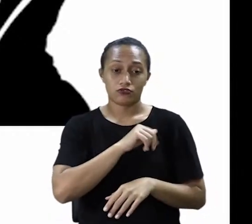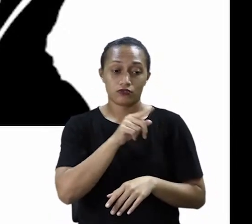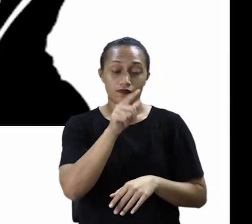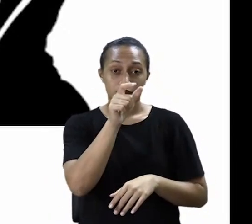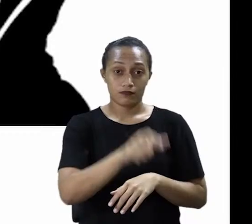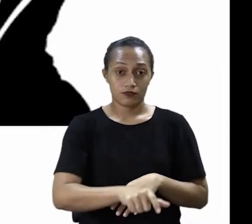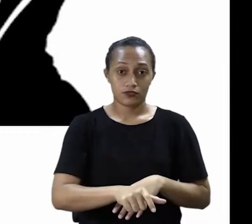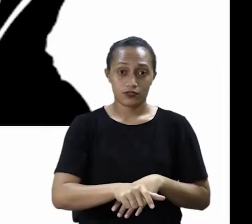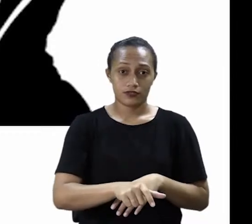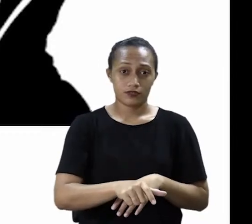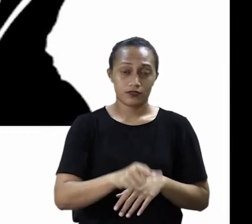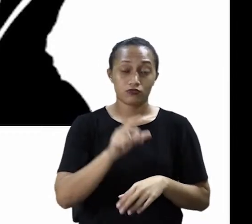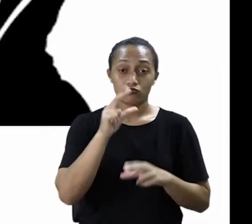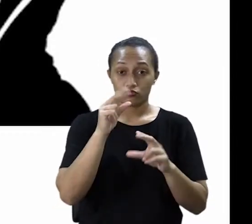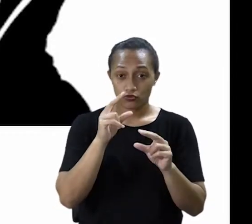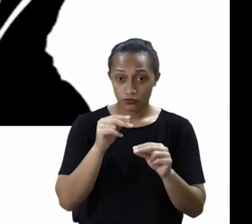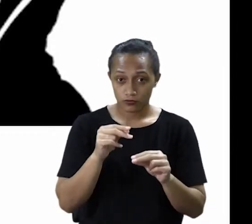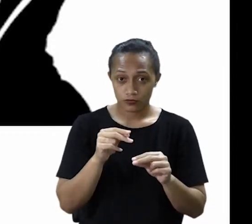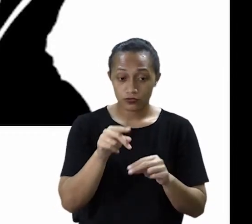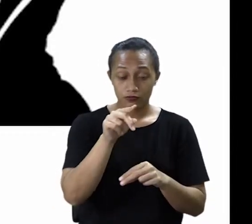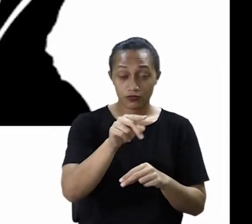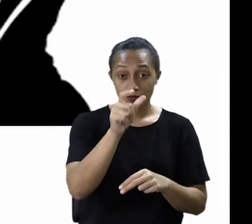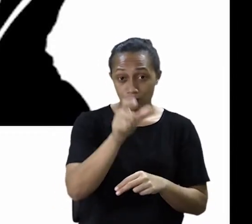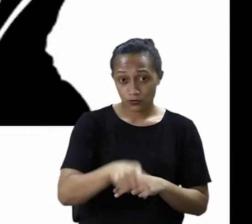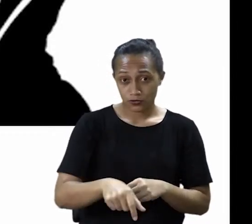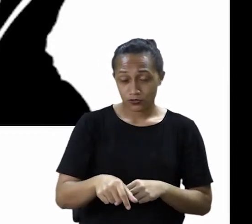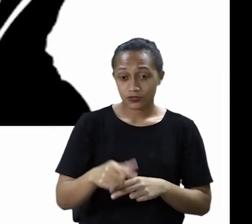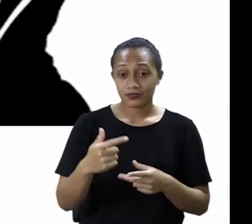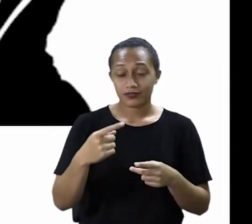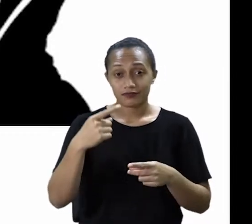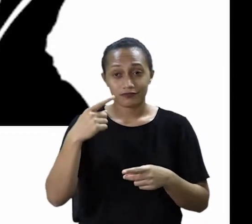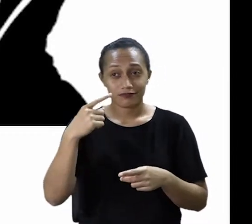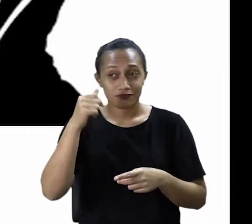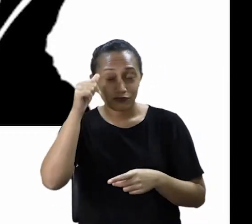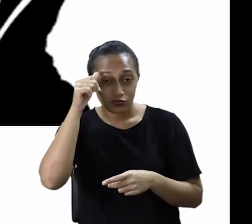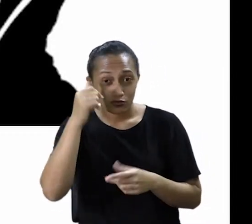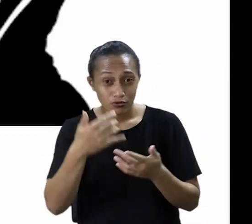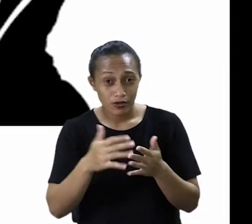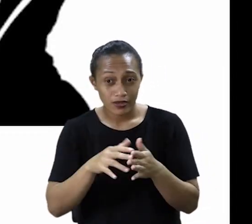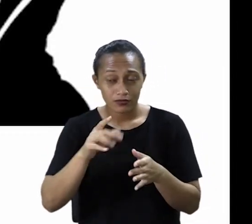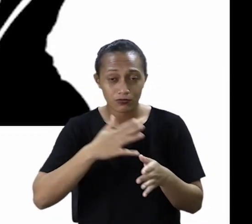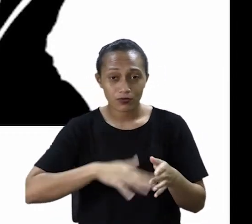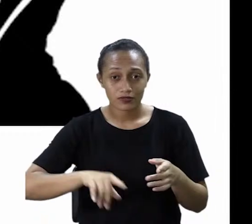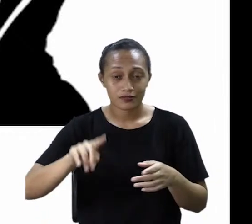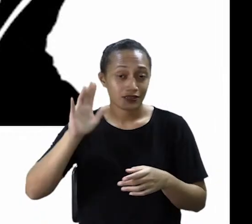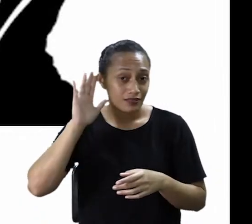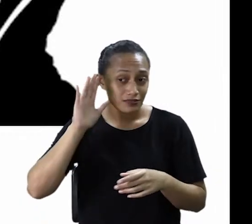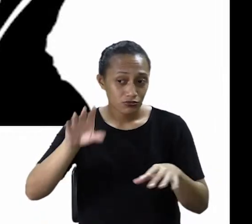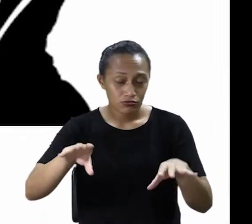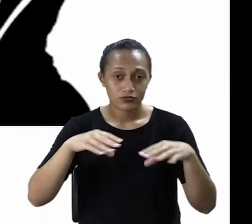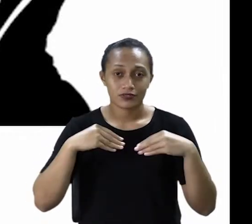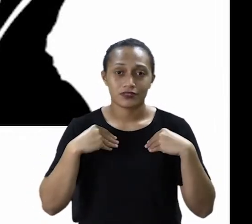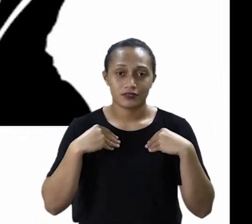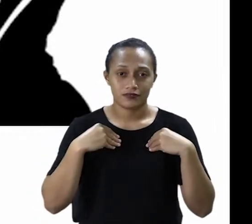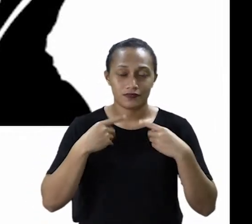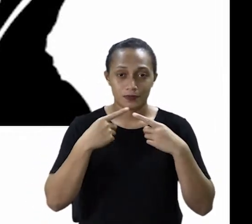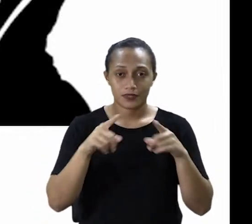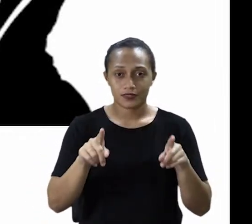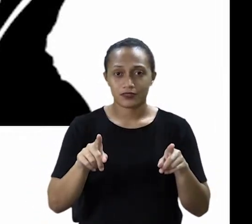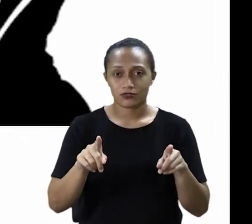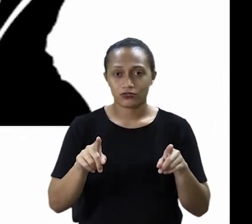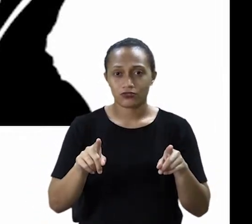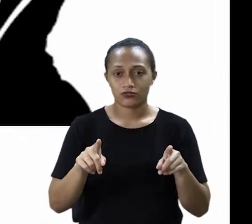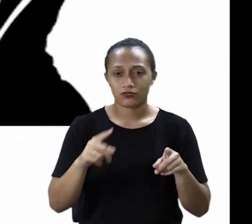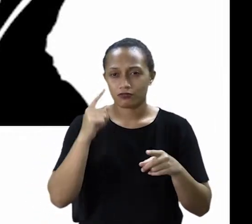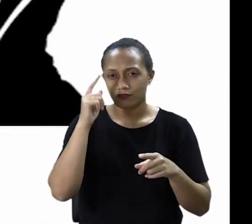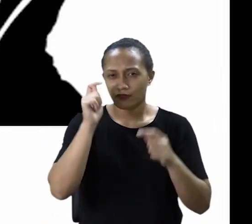speaker. The tone of the speaker reflects how he wants the listener to receive the message.